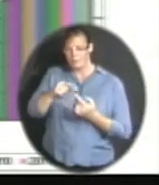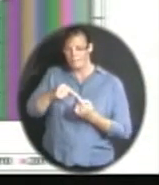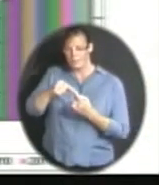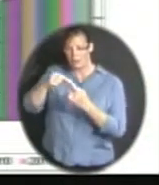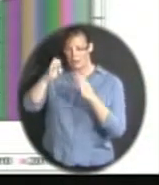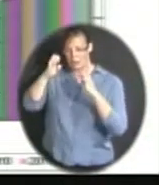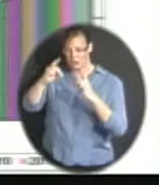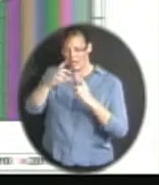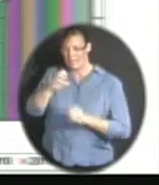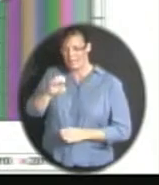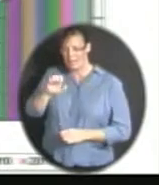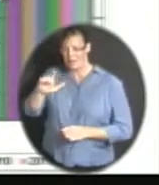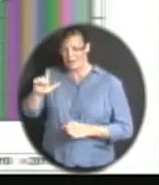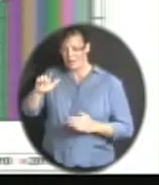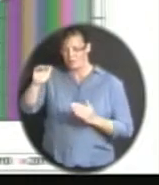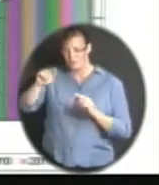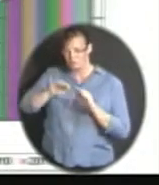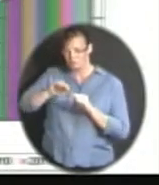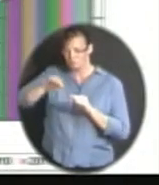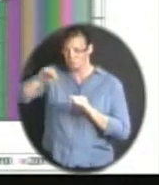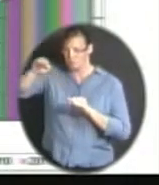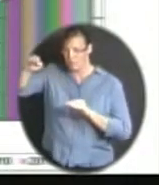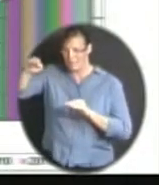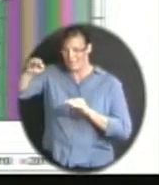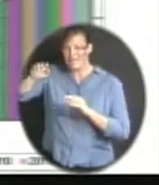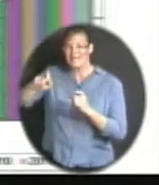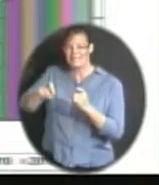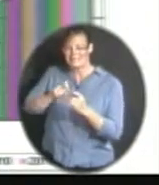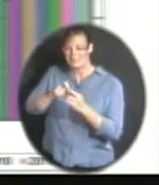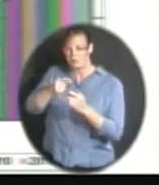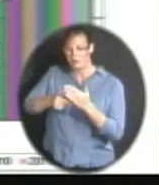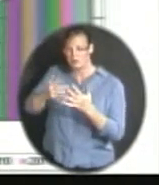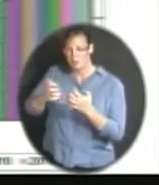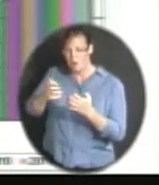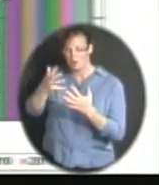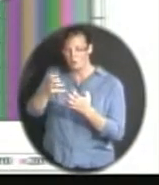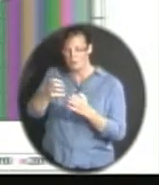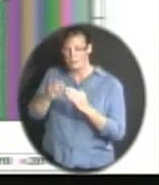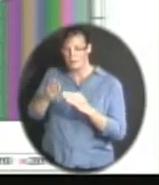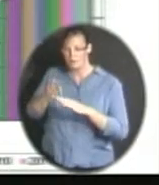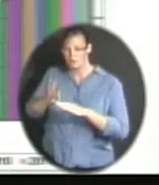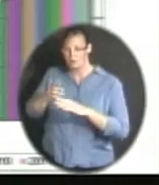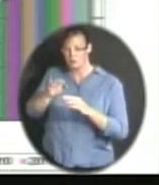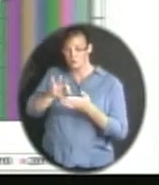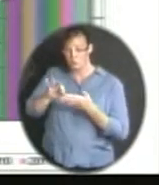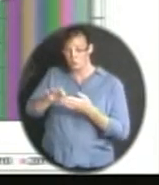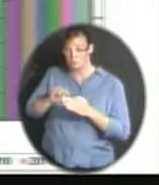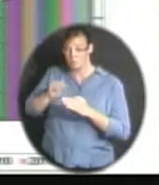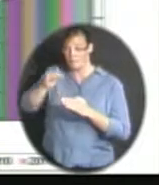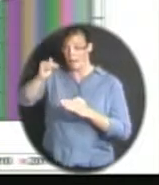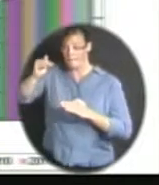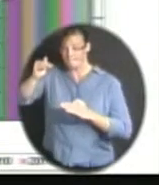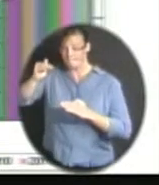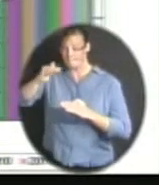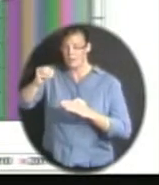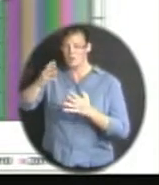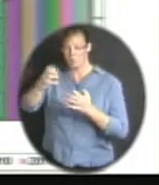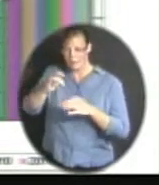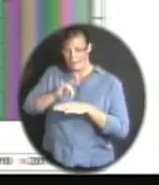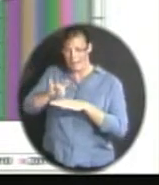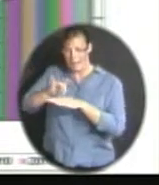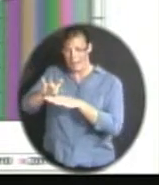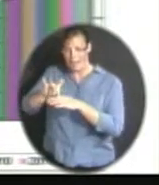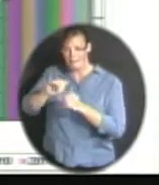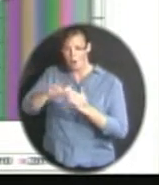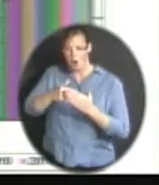ELL students, those stair steps are exactly what you want. You want those scores moving up. You want the gap between where our all student